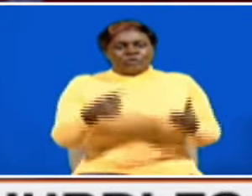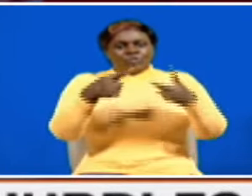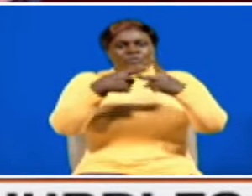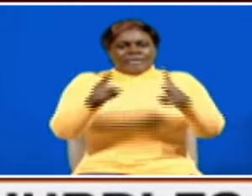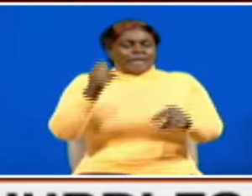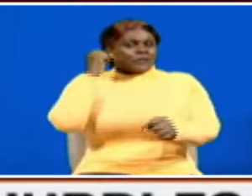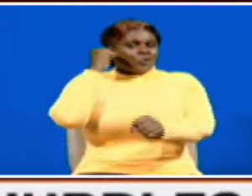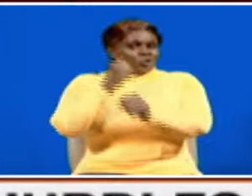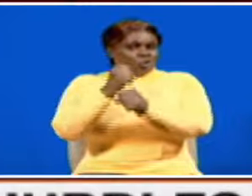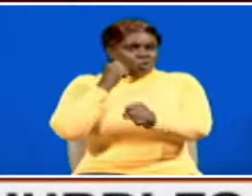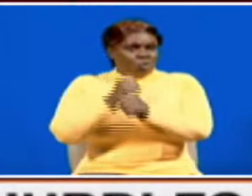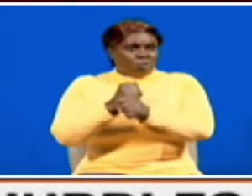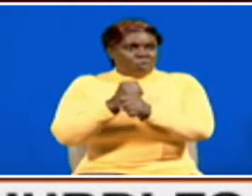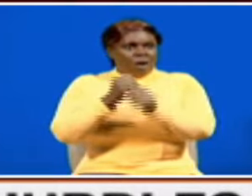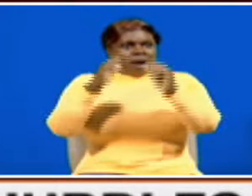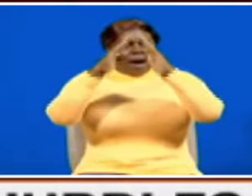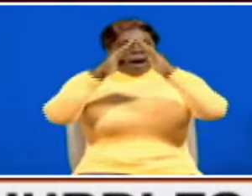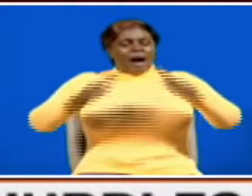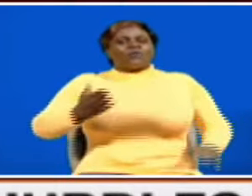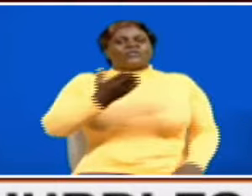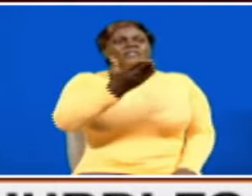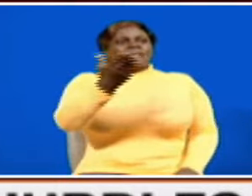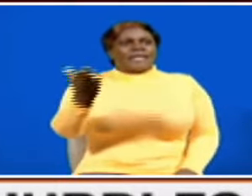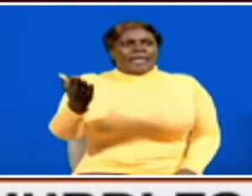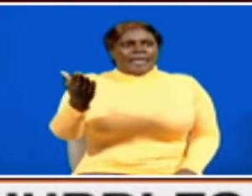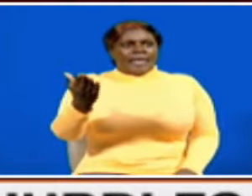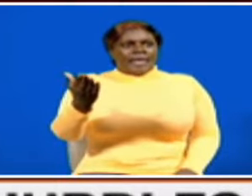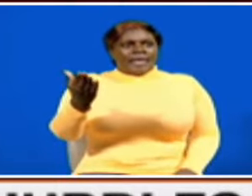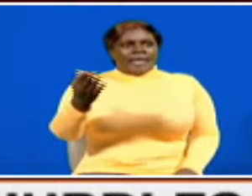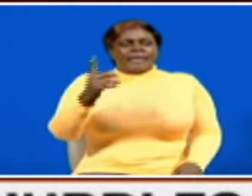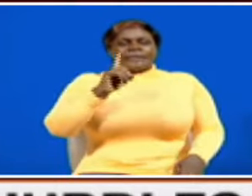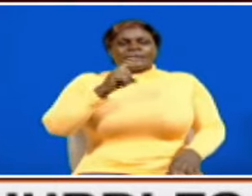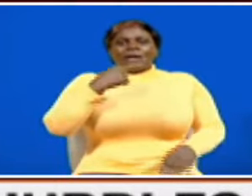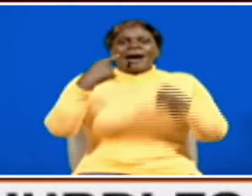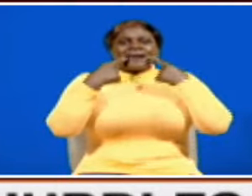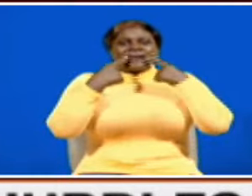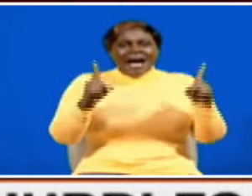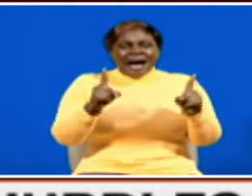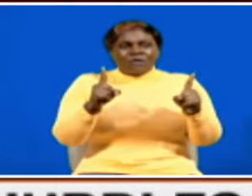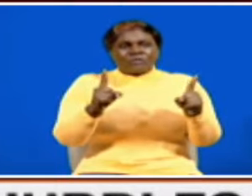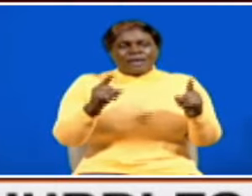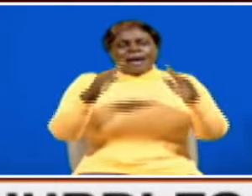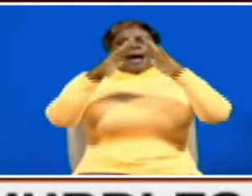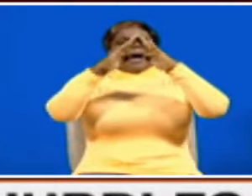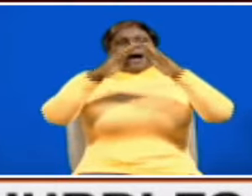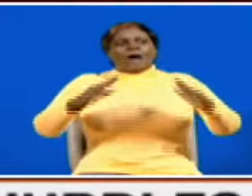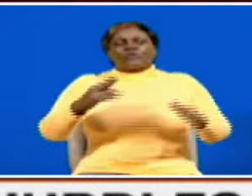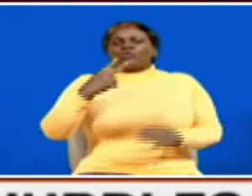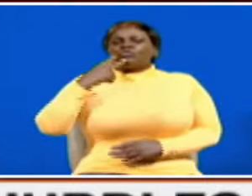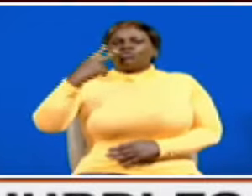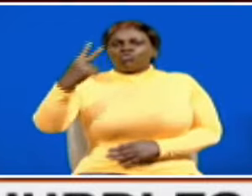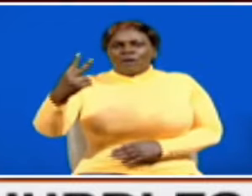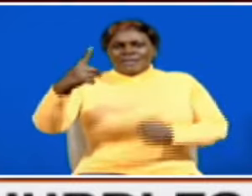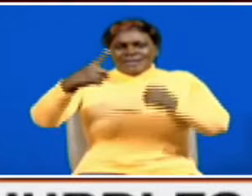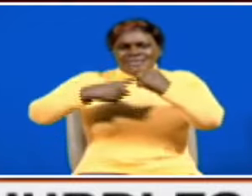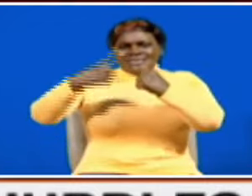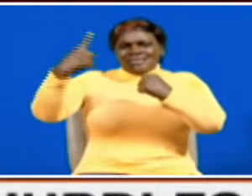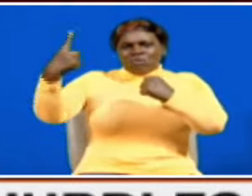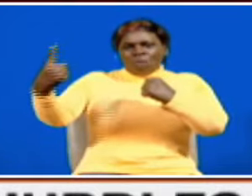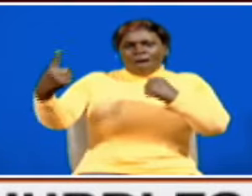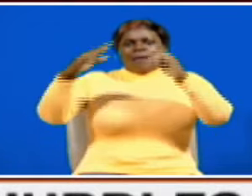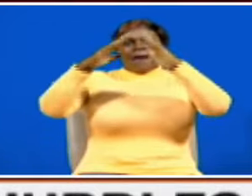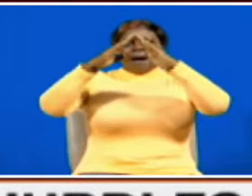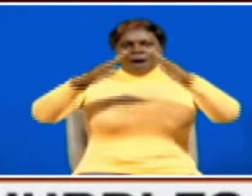hiyo kazi. Zile nyumba ziko pale, ukisema ngwe, those houses, 261